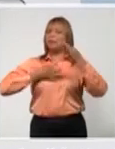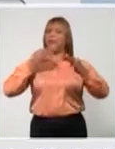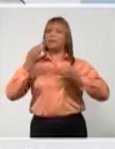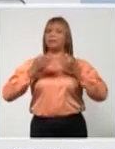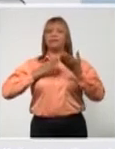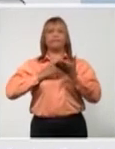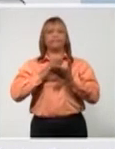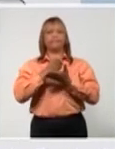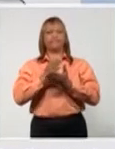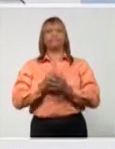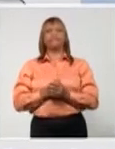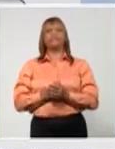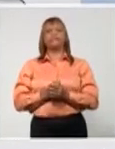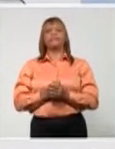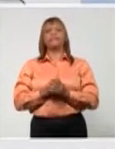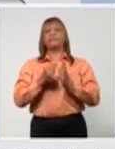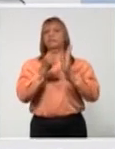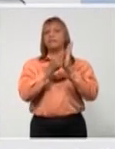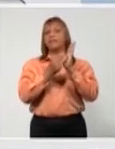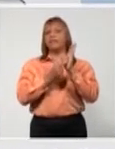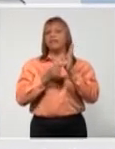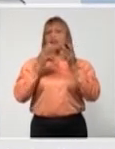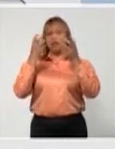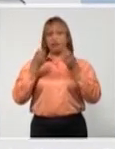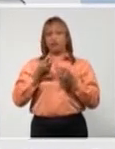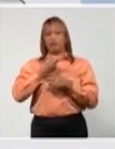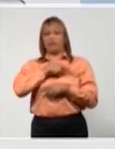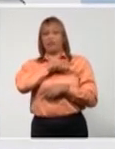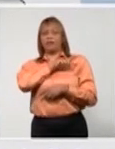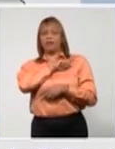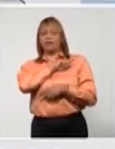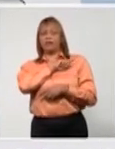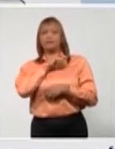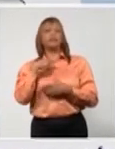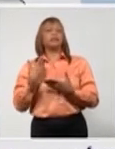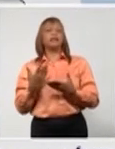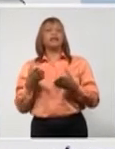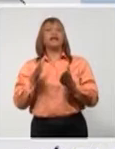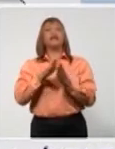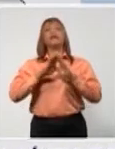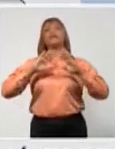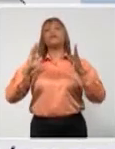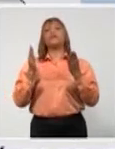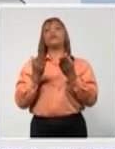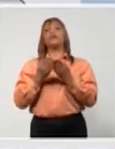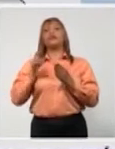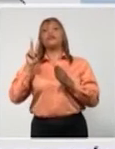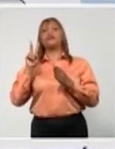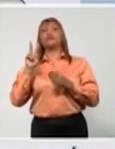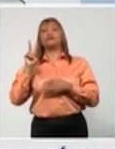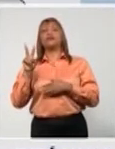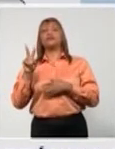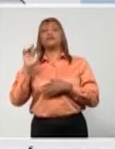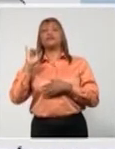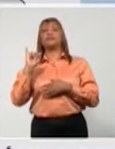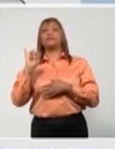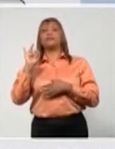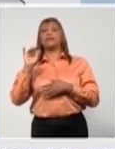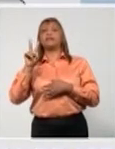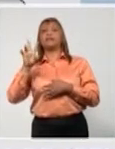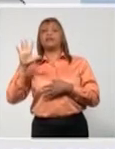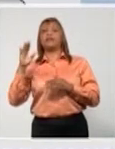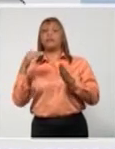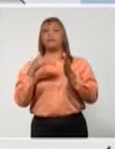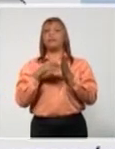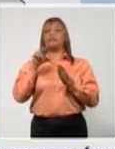and COVID-19, details of which I will provide in a moment. This brings the total number of samples processed in the